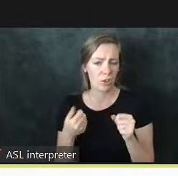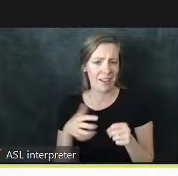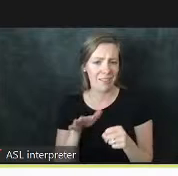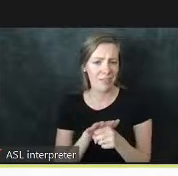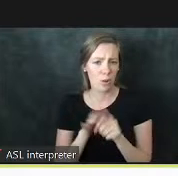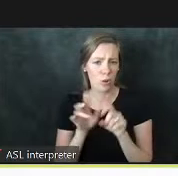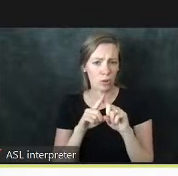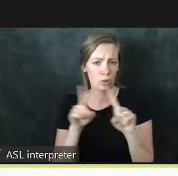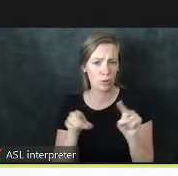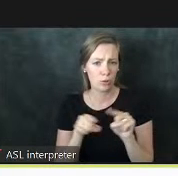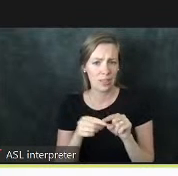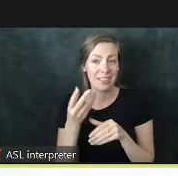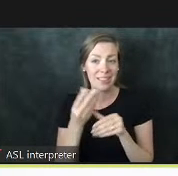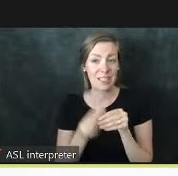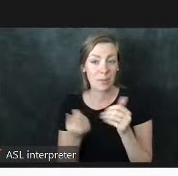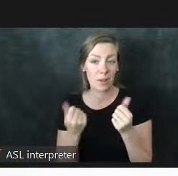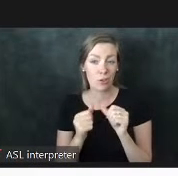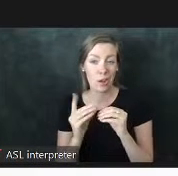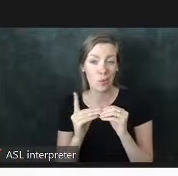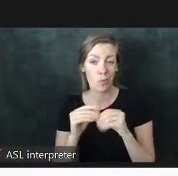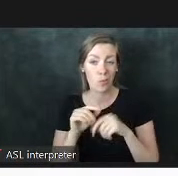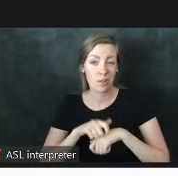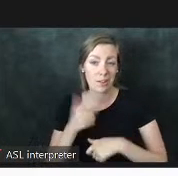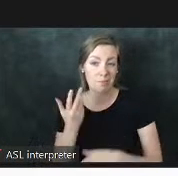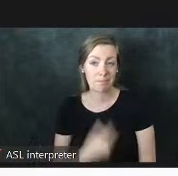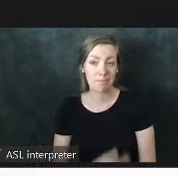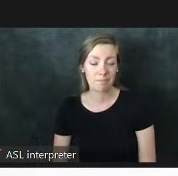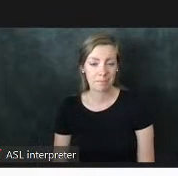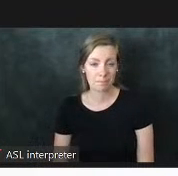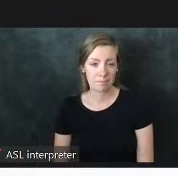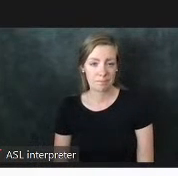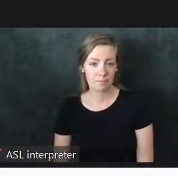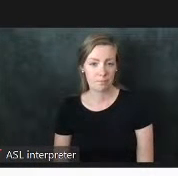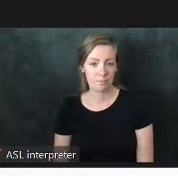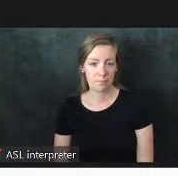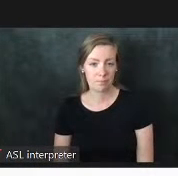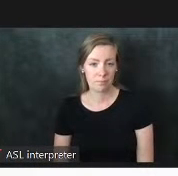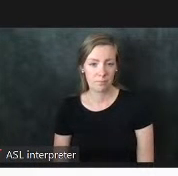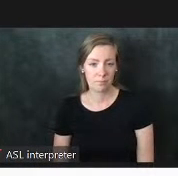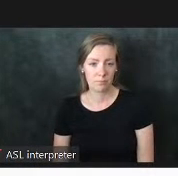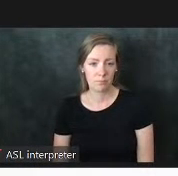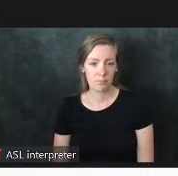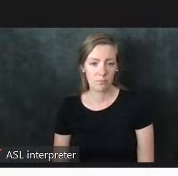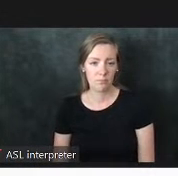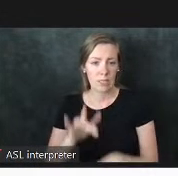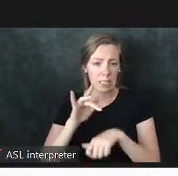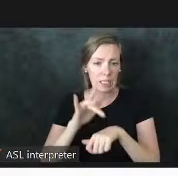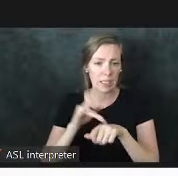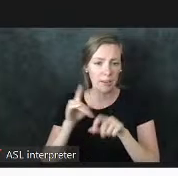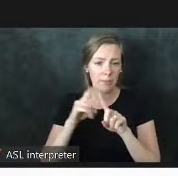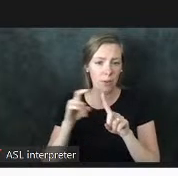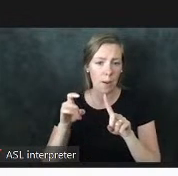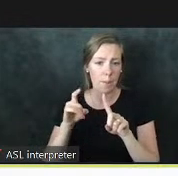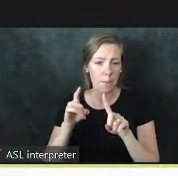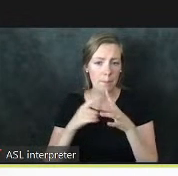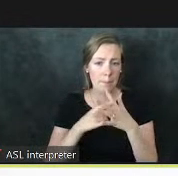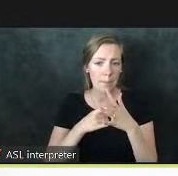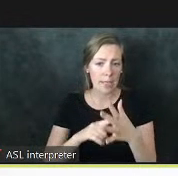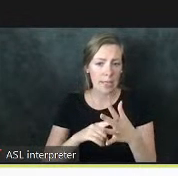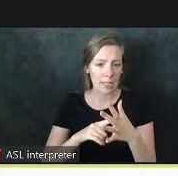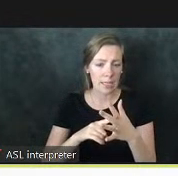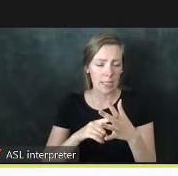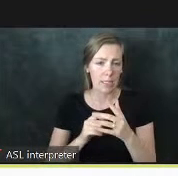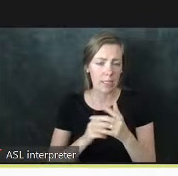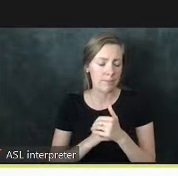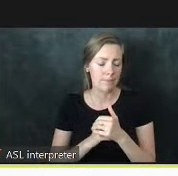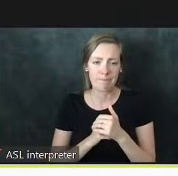my. Here, I'll try it one more time. Just go from beginning. Do from beginning. Can you do that? You try that? That's what I'm trying to do, and